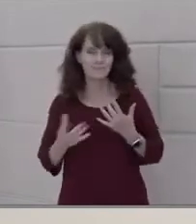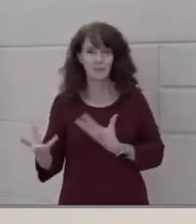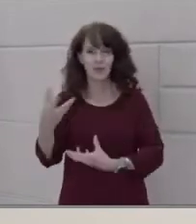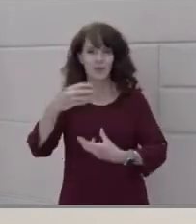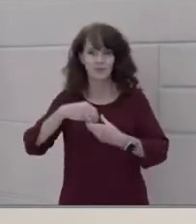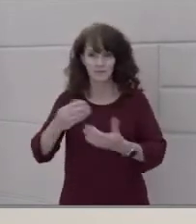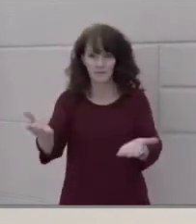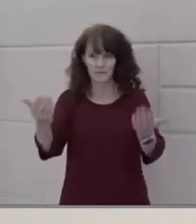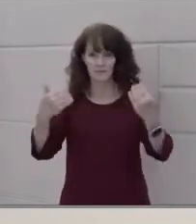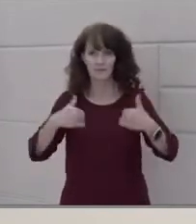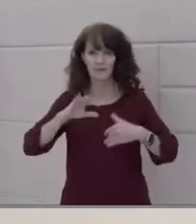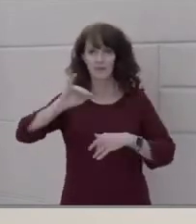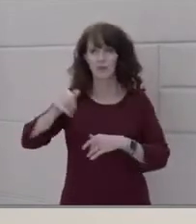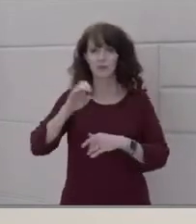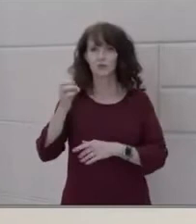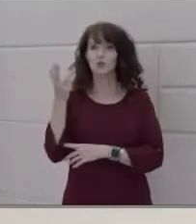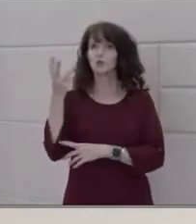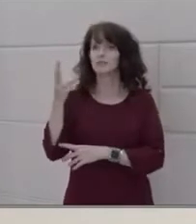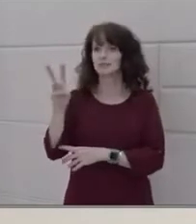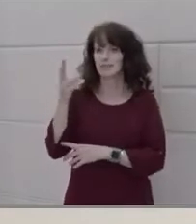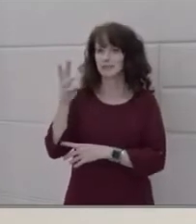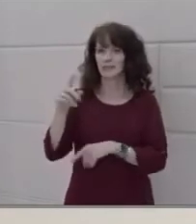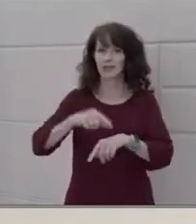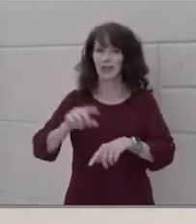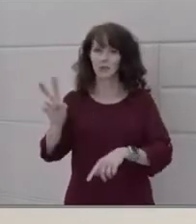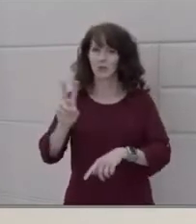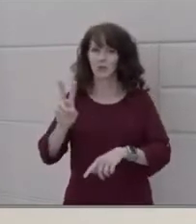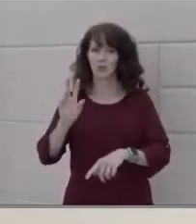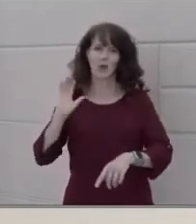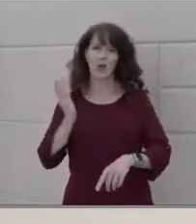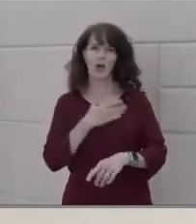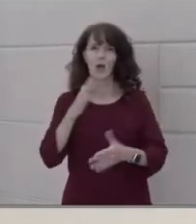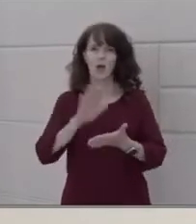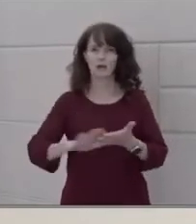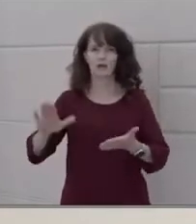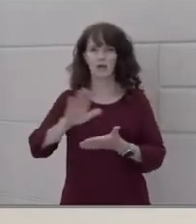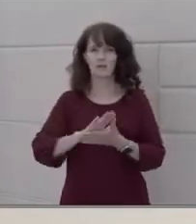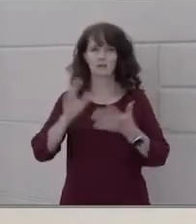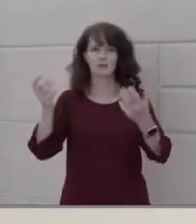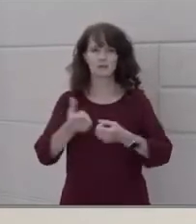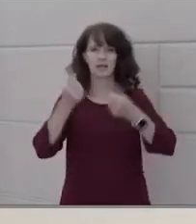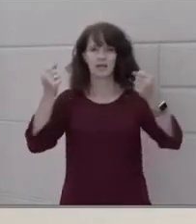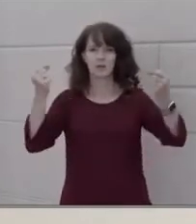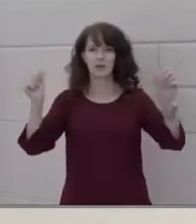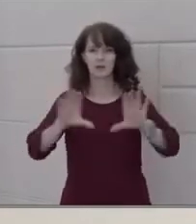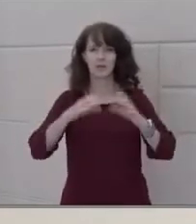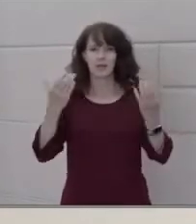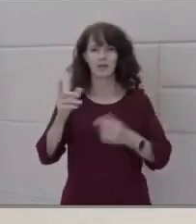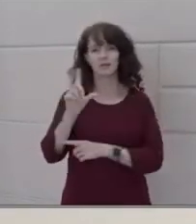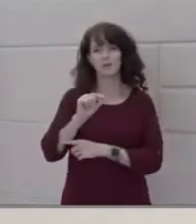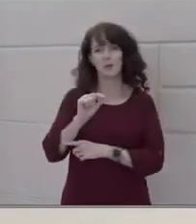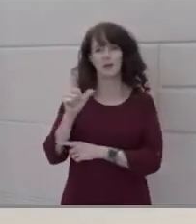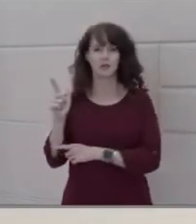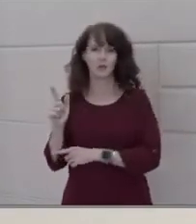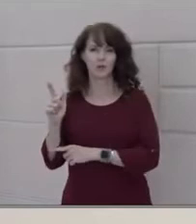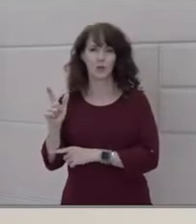us June 16th at 2 p.m. on our campus to help us celebrate the class of 2021.